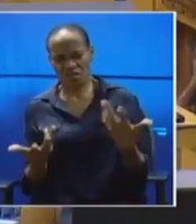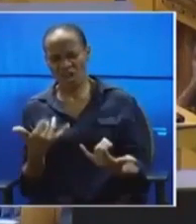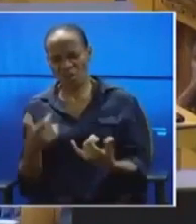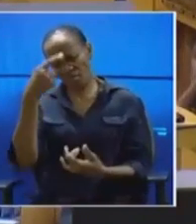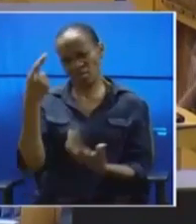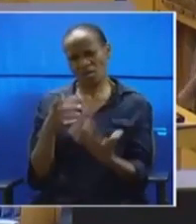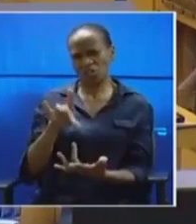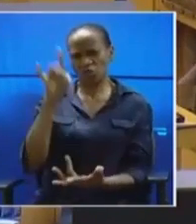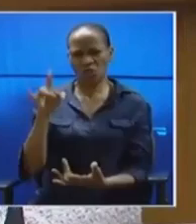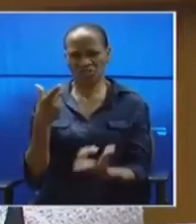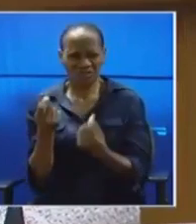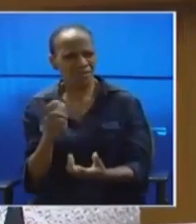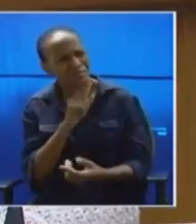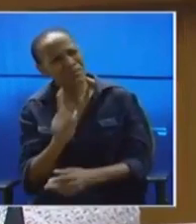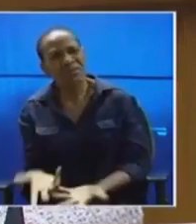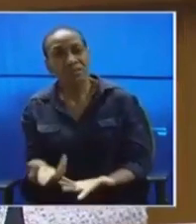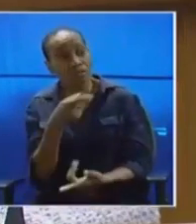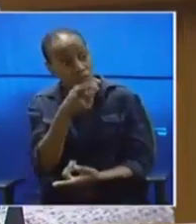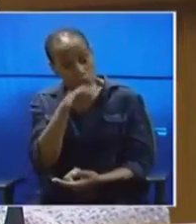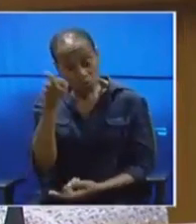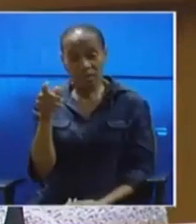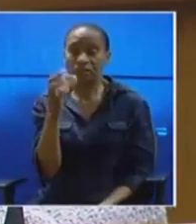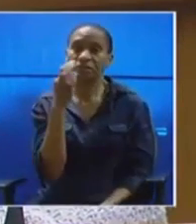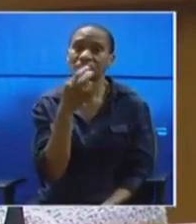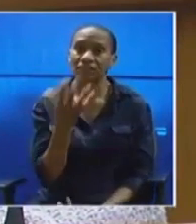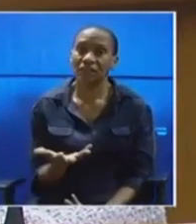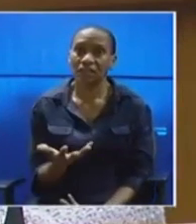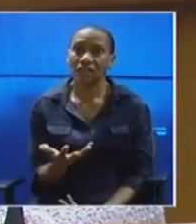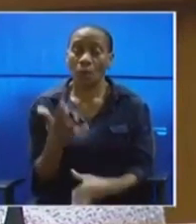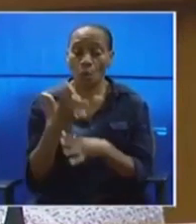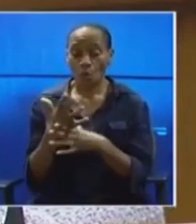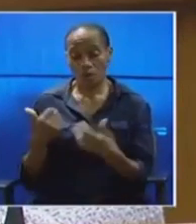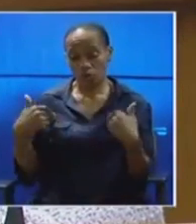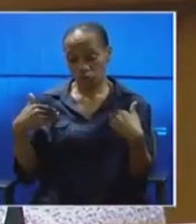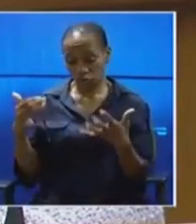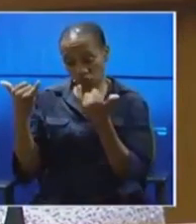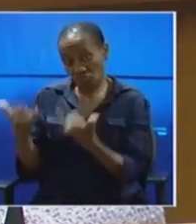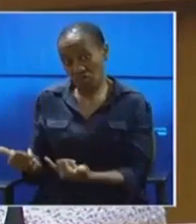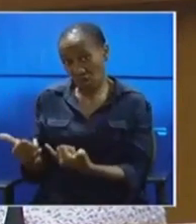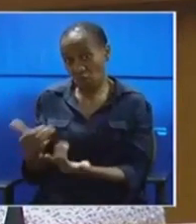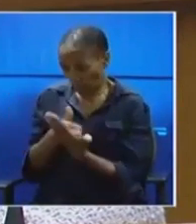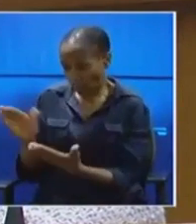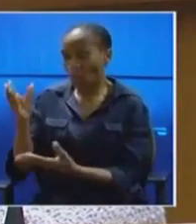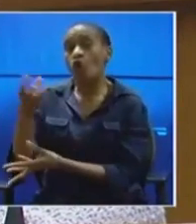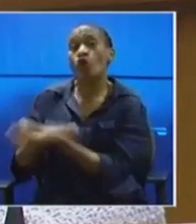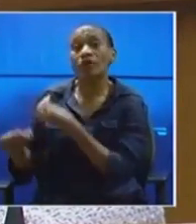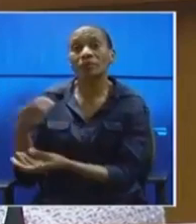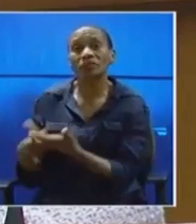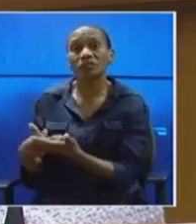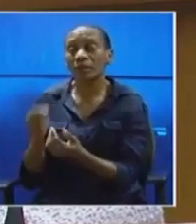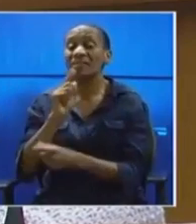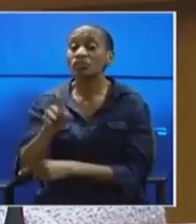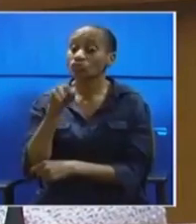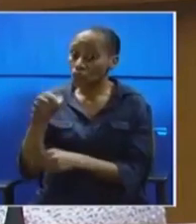are correct, Mr. President, in saying that the action you take now to end corruption and hold those responsible